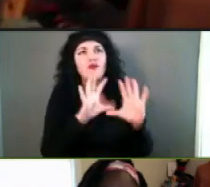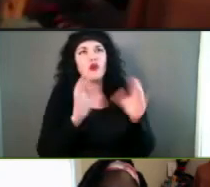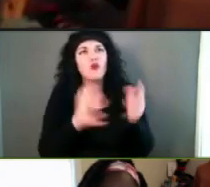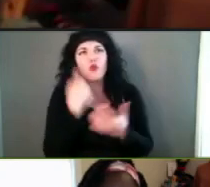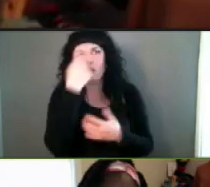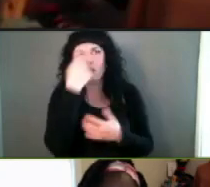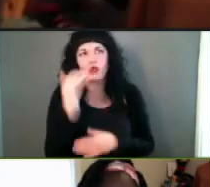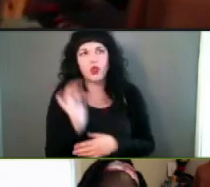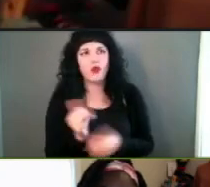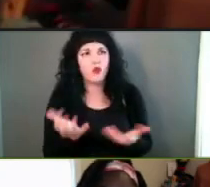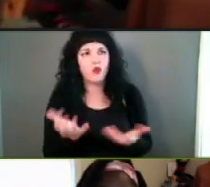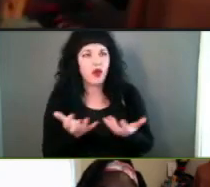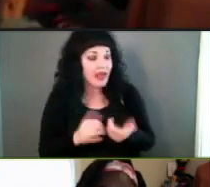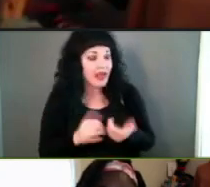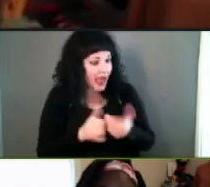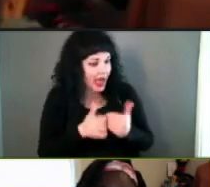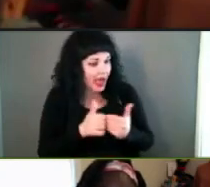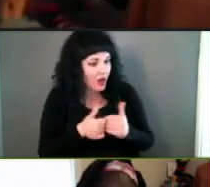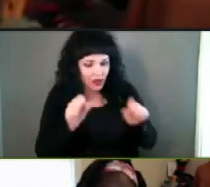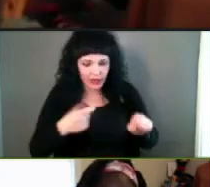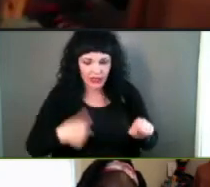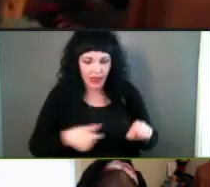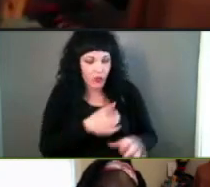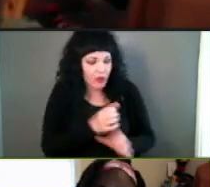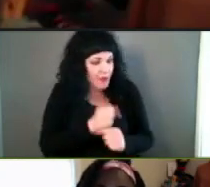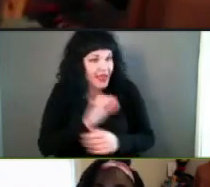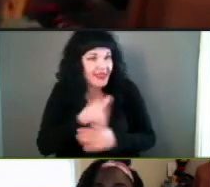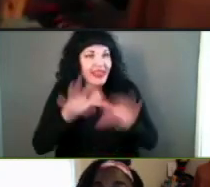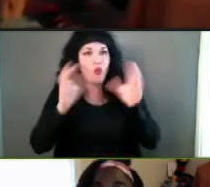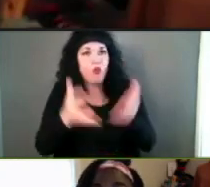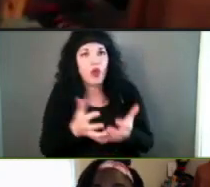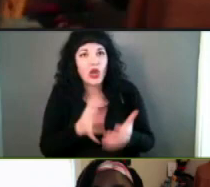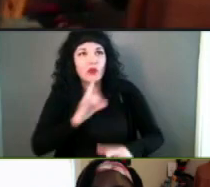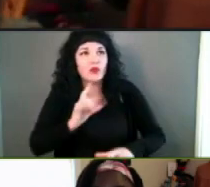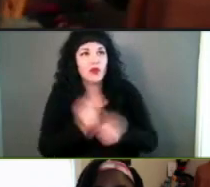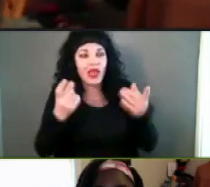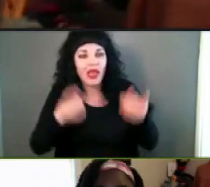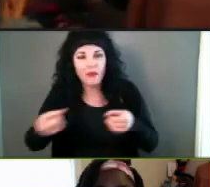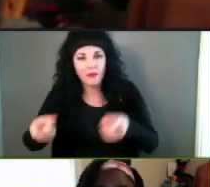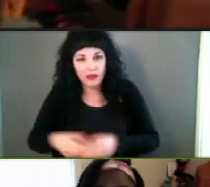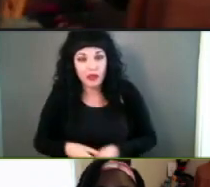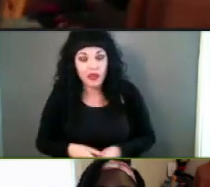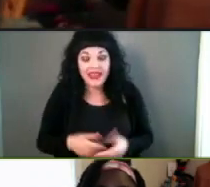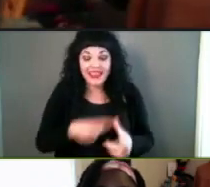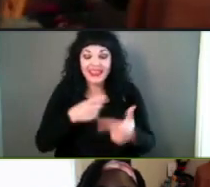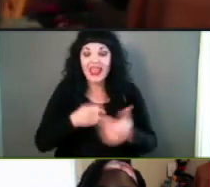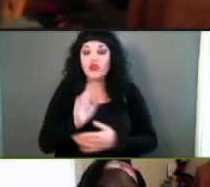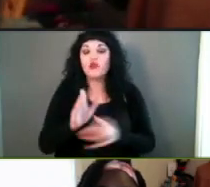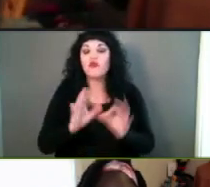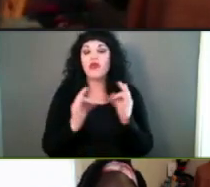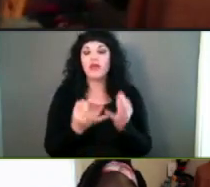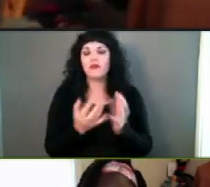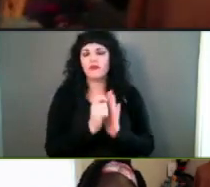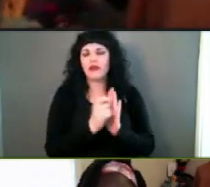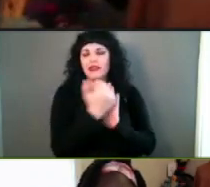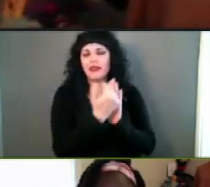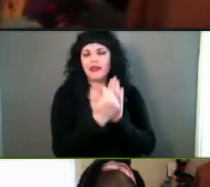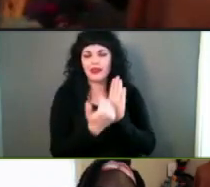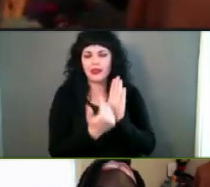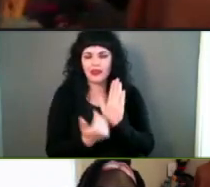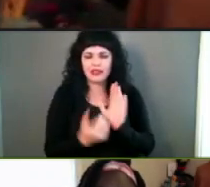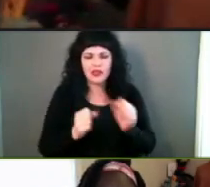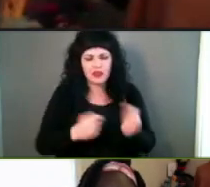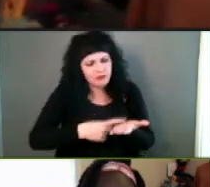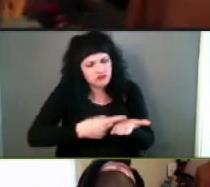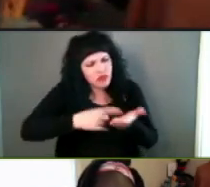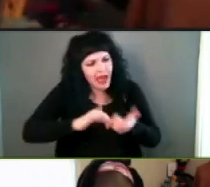to exist. Then make a list as a family of what you can do to make it happen on an individual level.